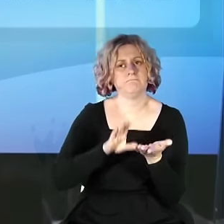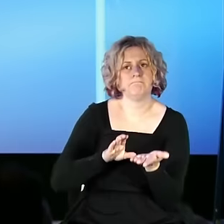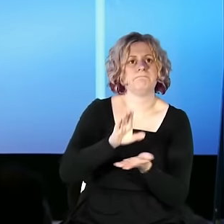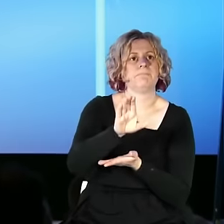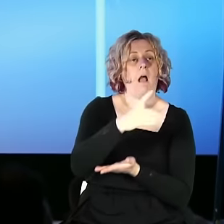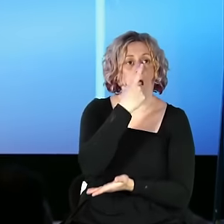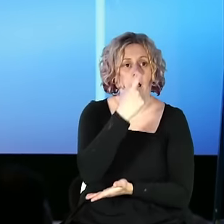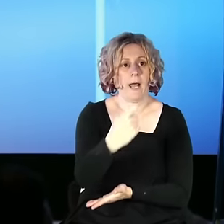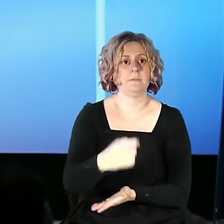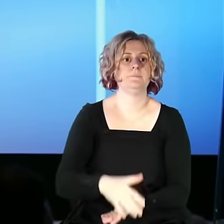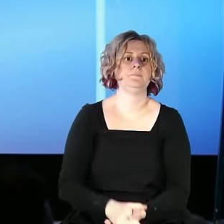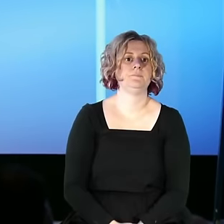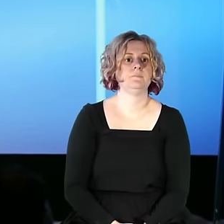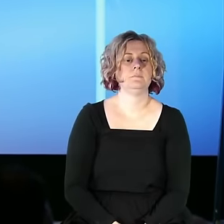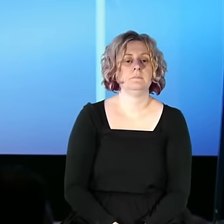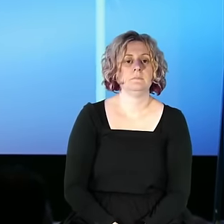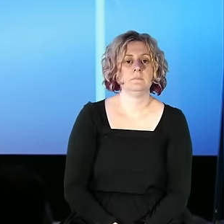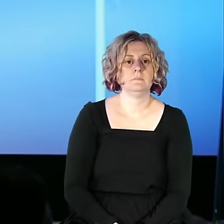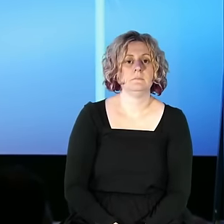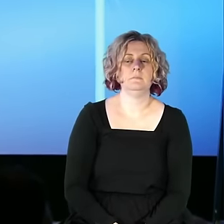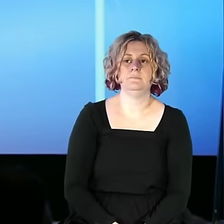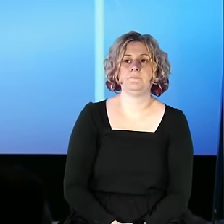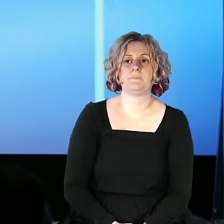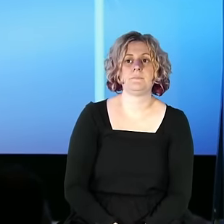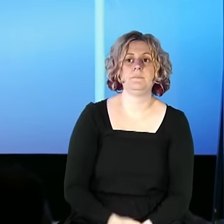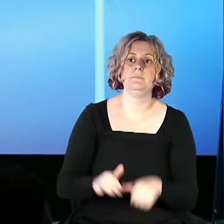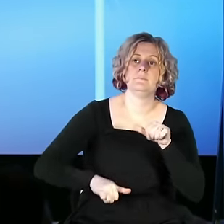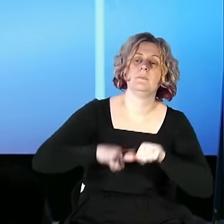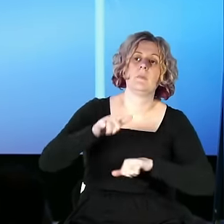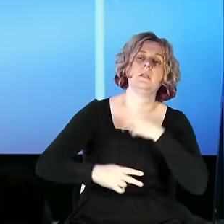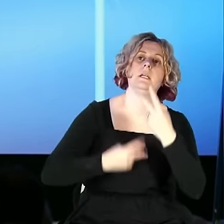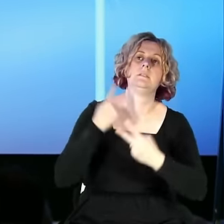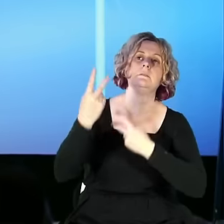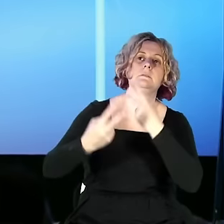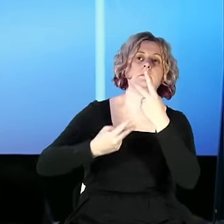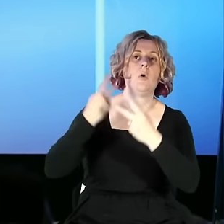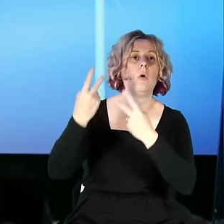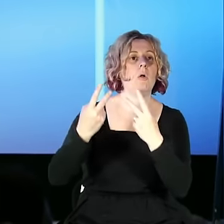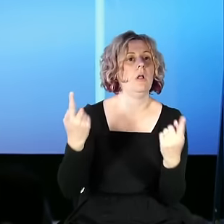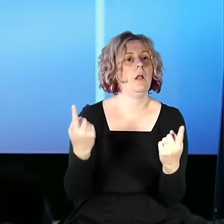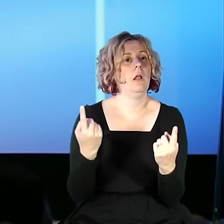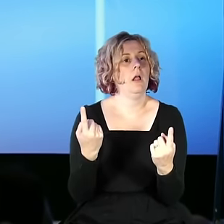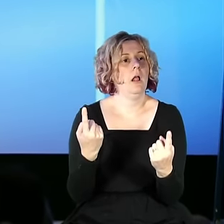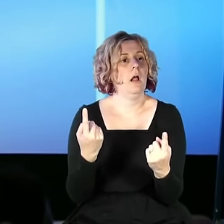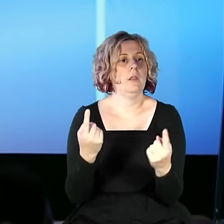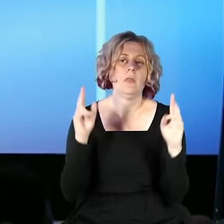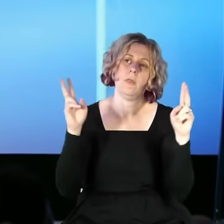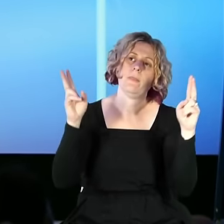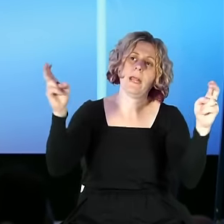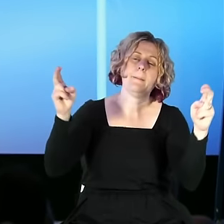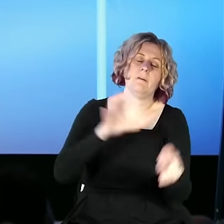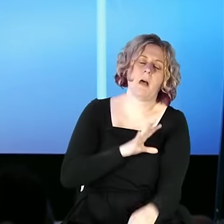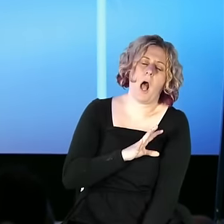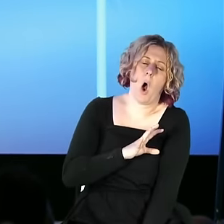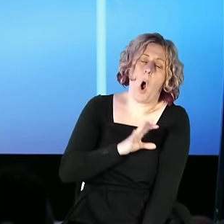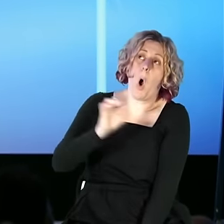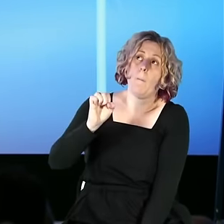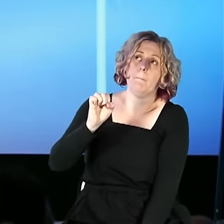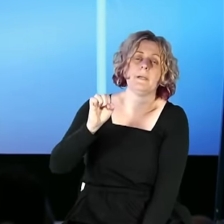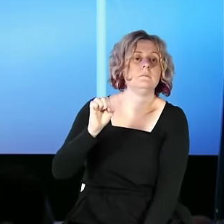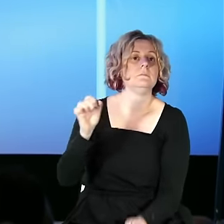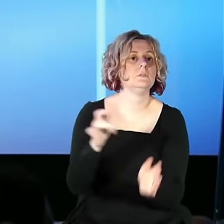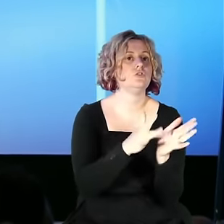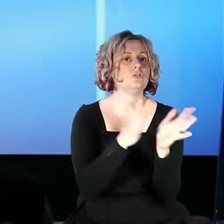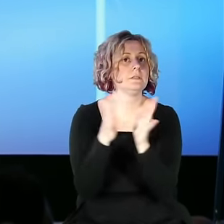next song speaks of the hope we can have in Jesus. No matter how we come before God tonight, whether we